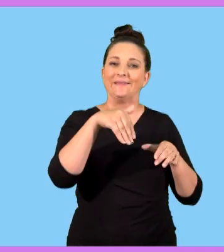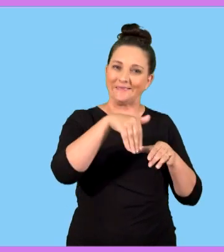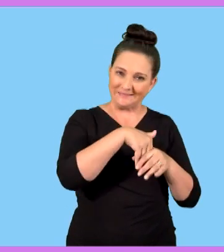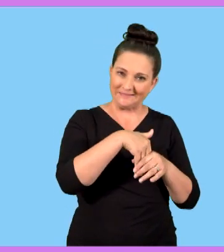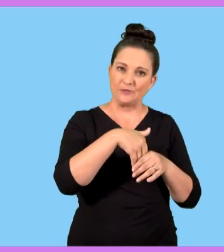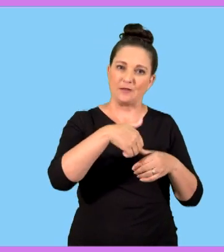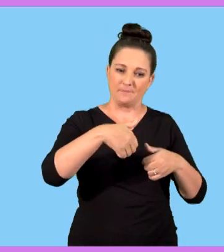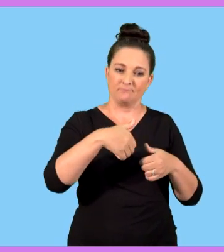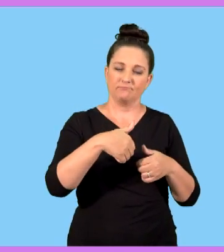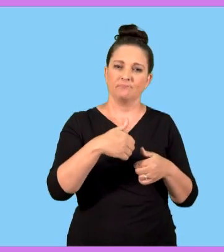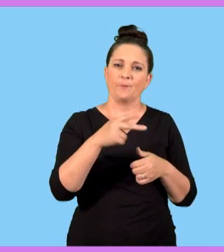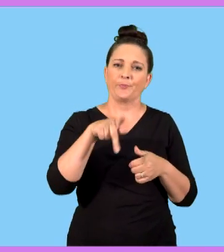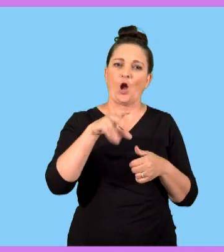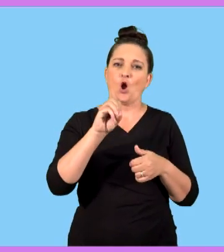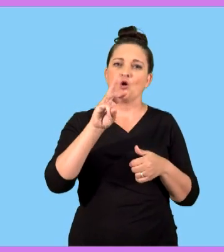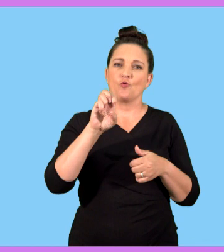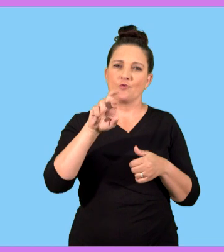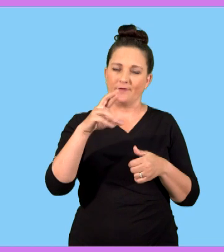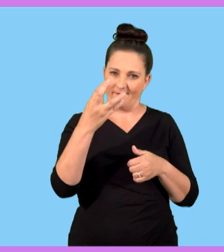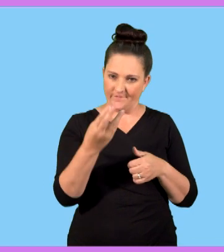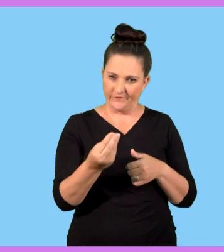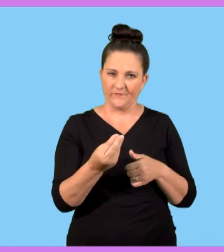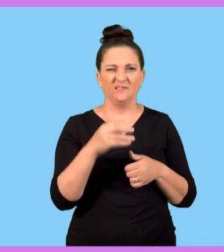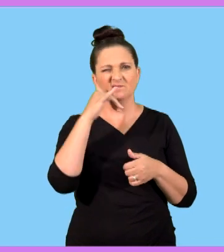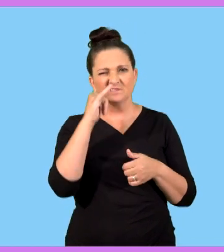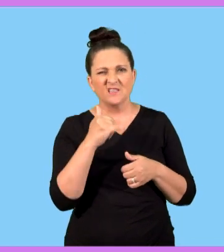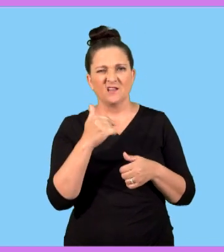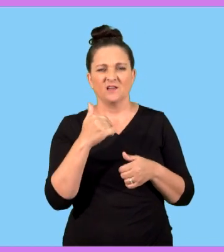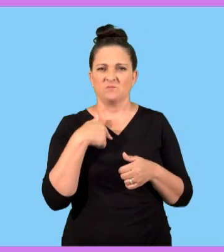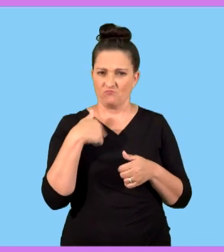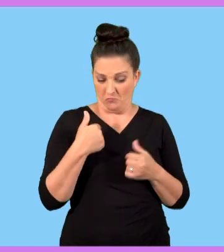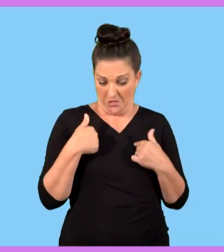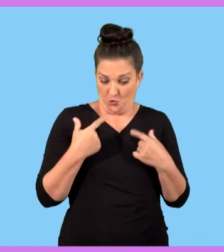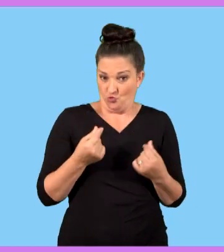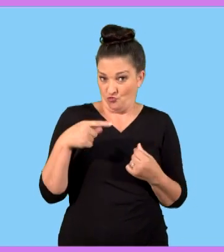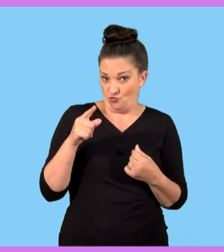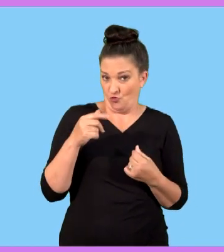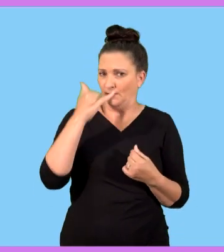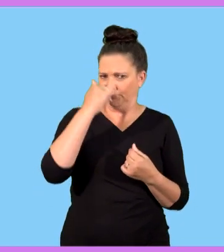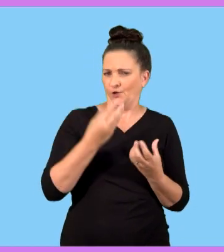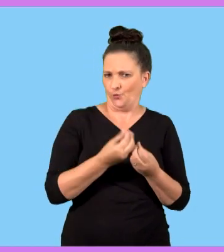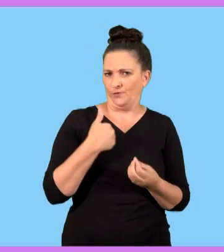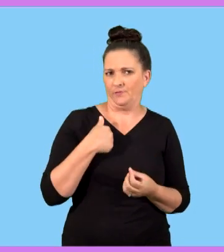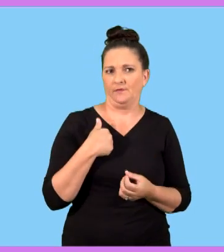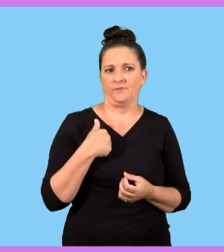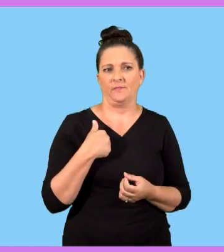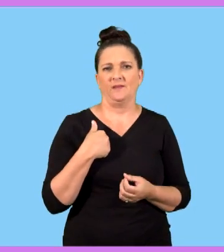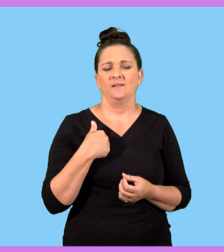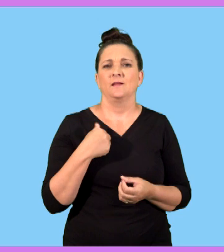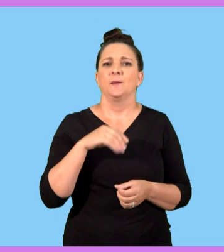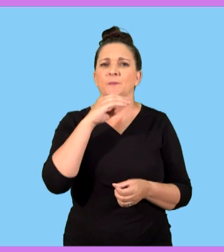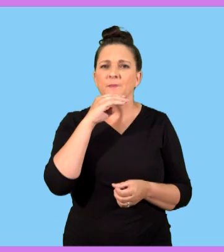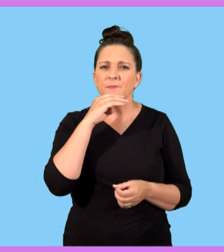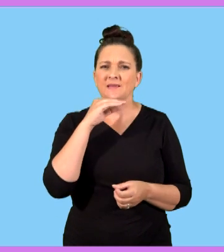With in-seat power. Now I want you to work with me, right? Double check that I'm doing the correct thing here. So first of